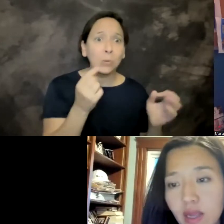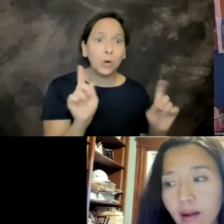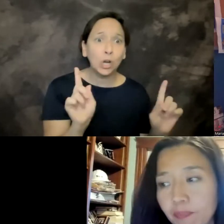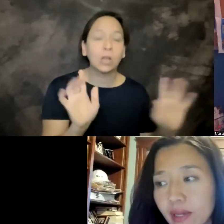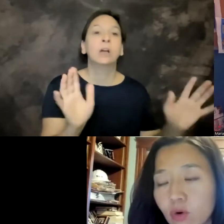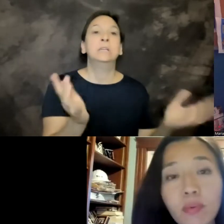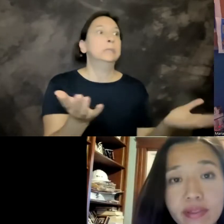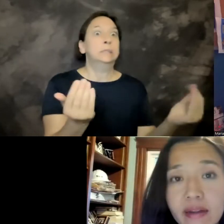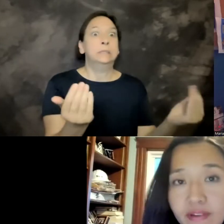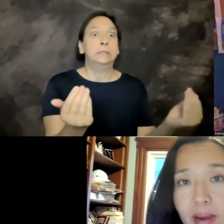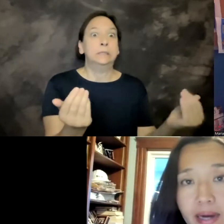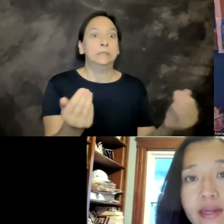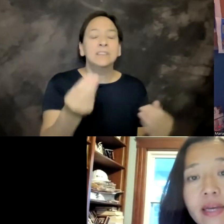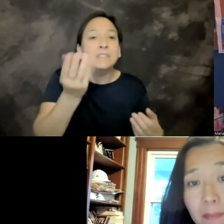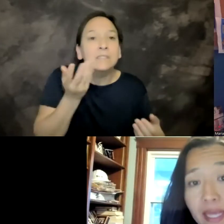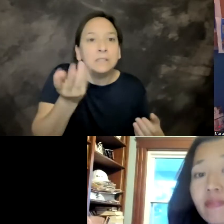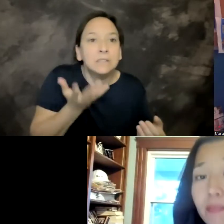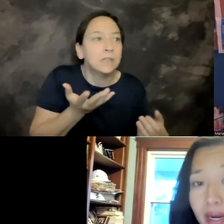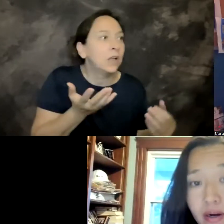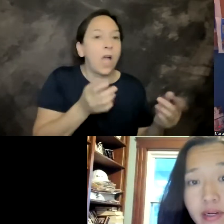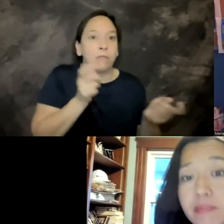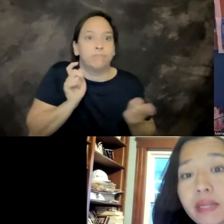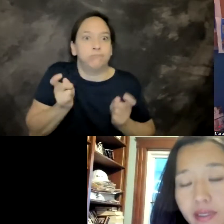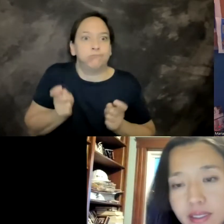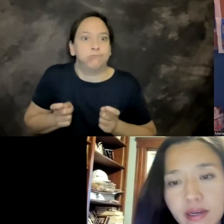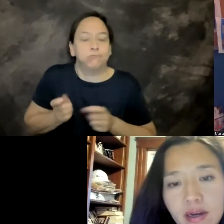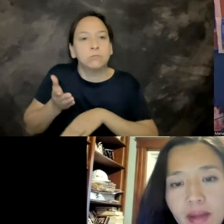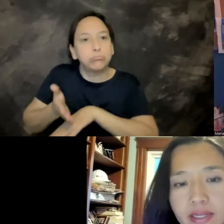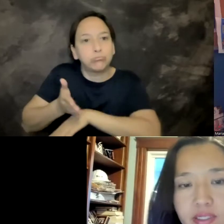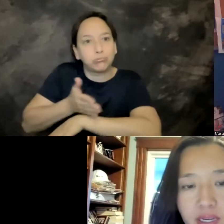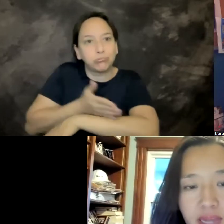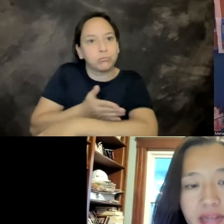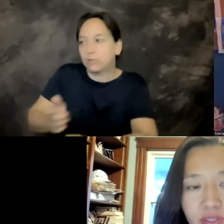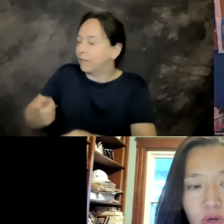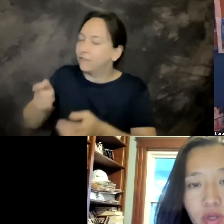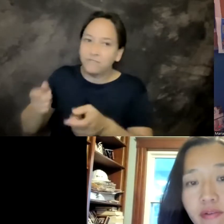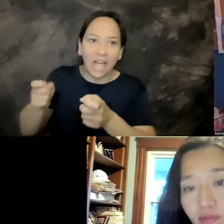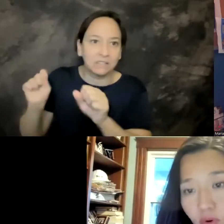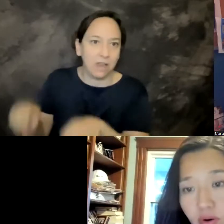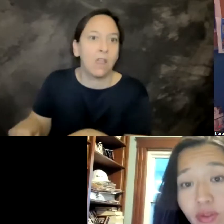to incorporate that feedback and make it even better immediately as